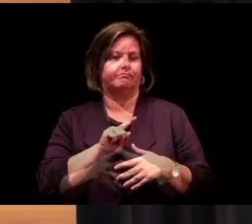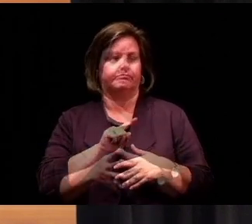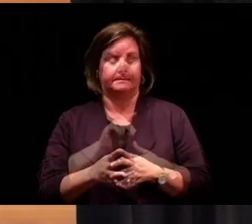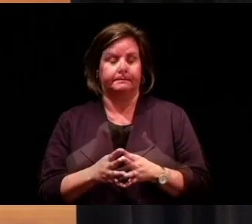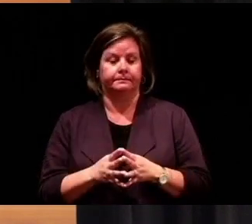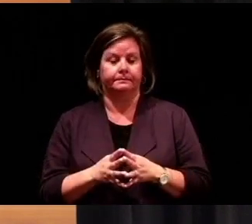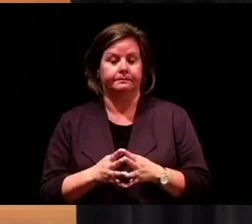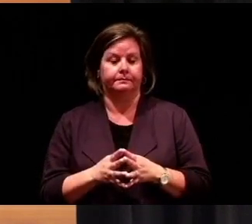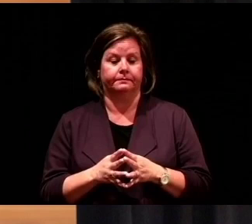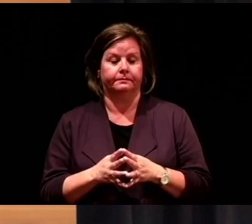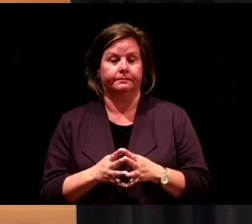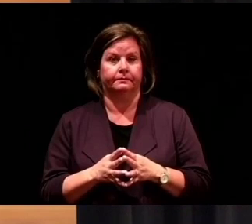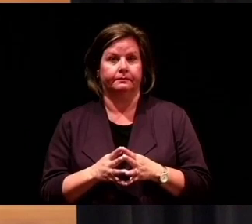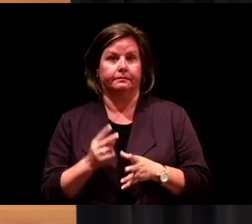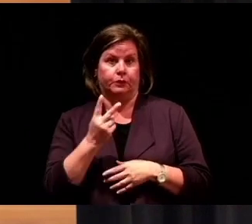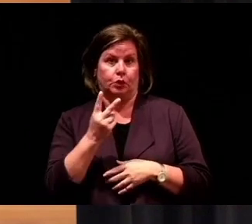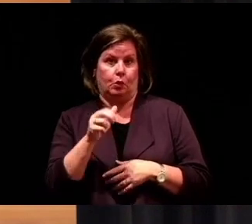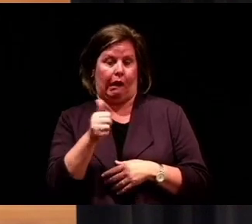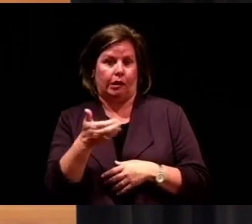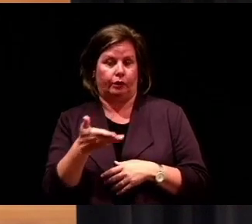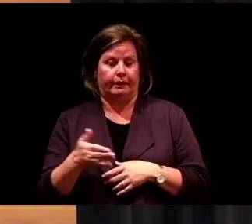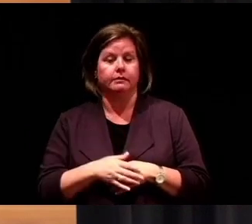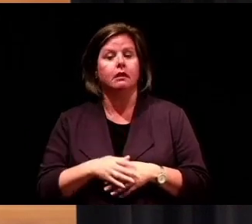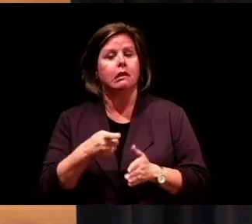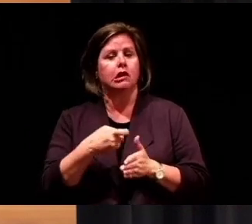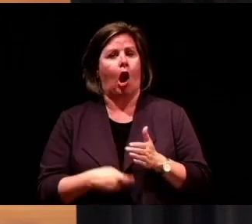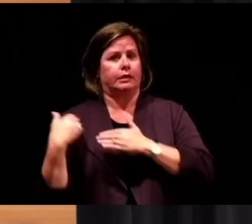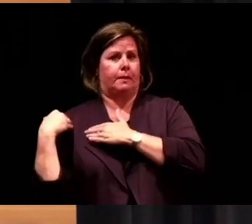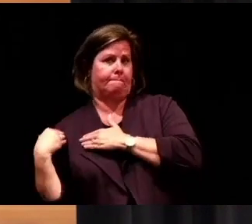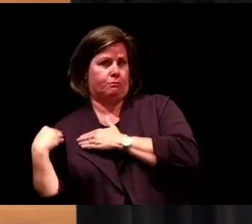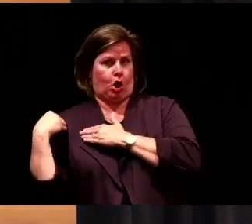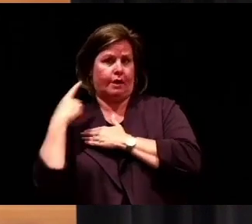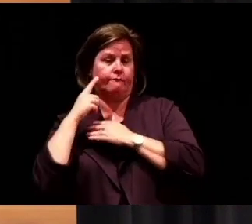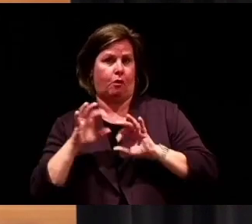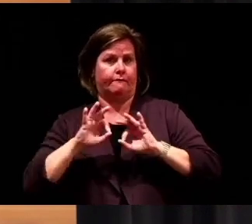defining, right? Let me pull this up here, sorry about that.